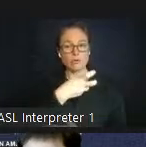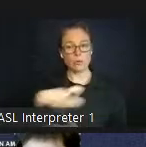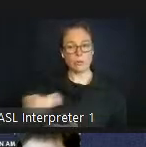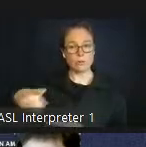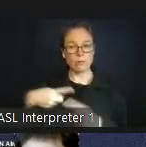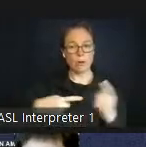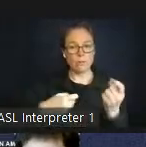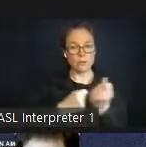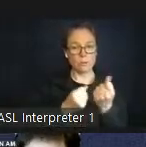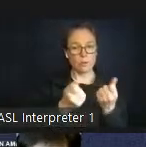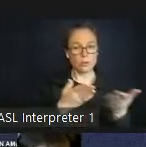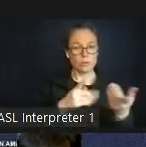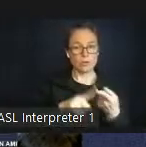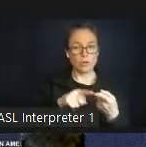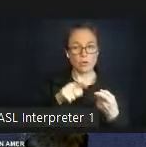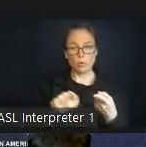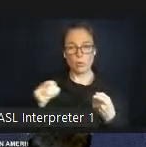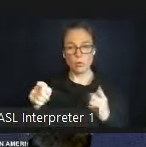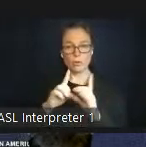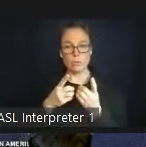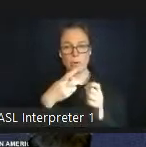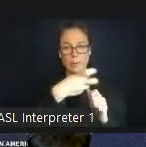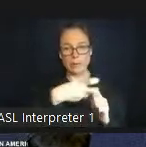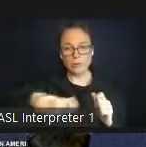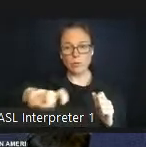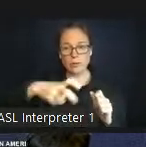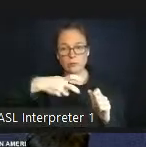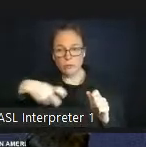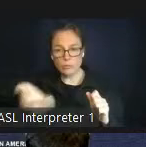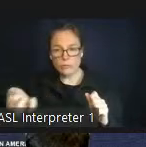over to those departments. The other